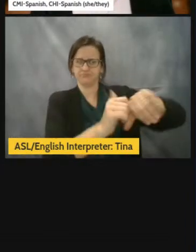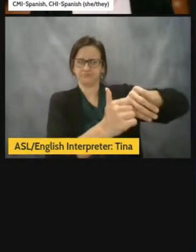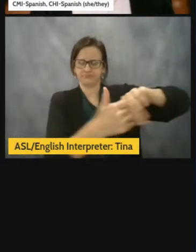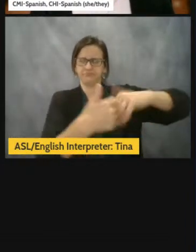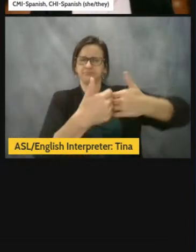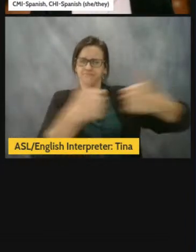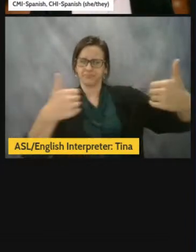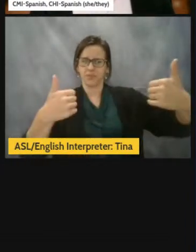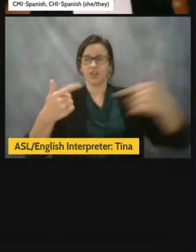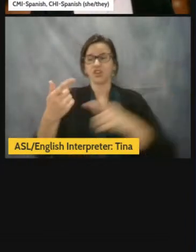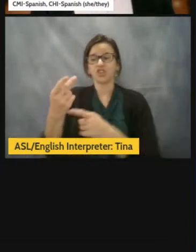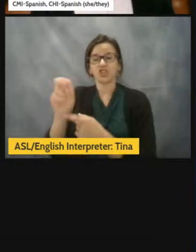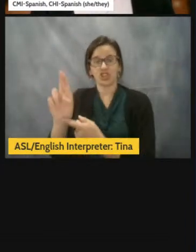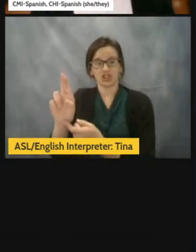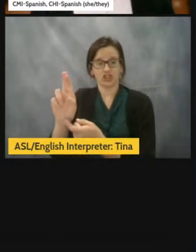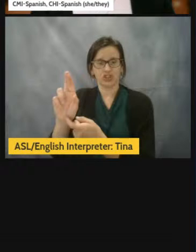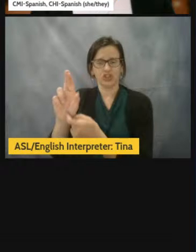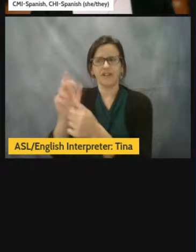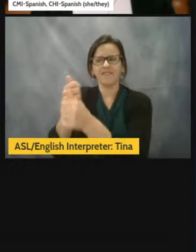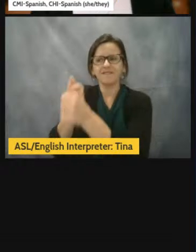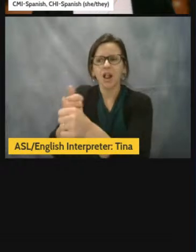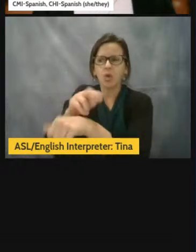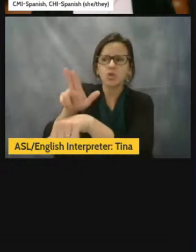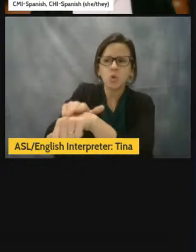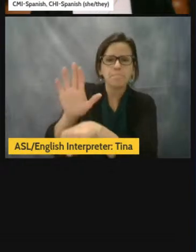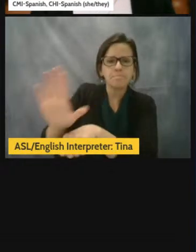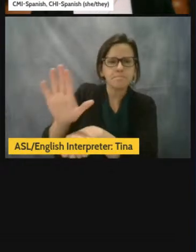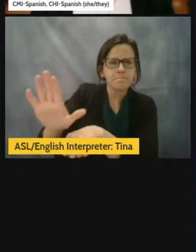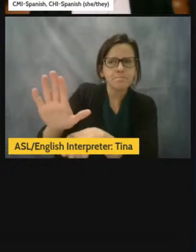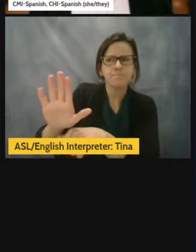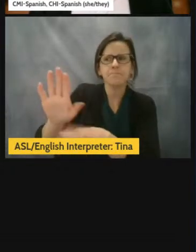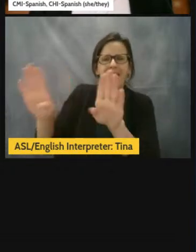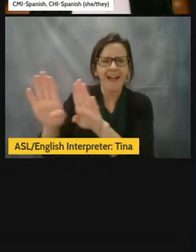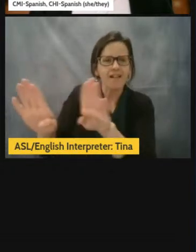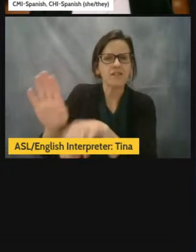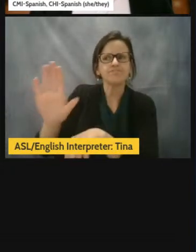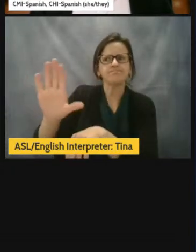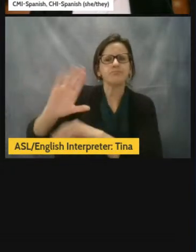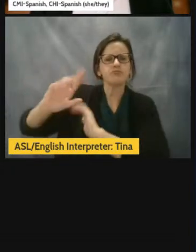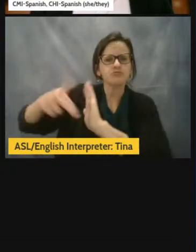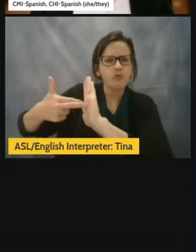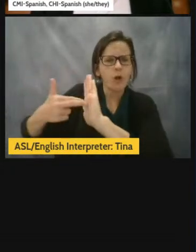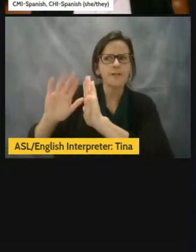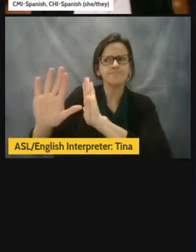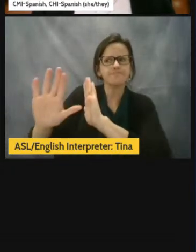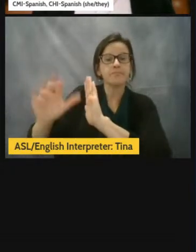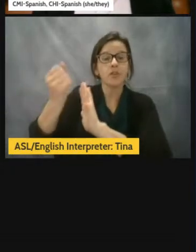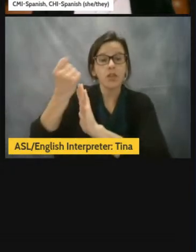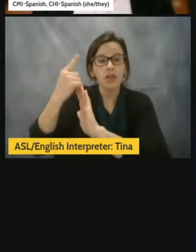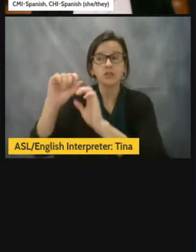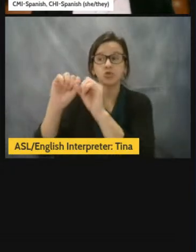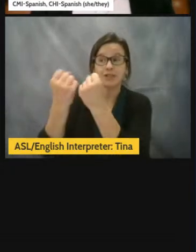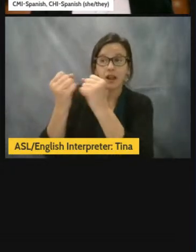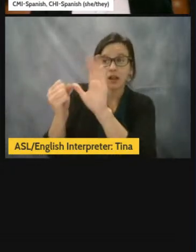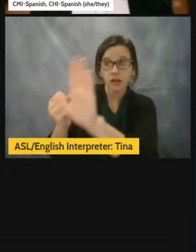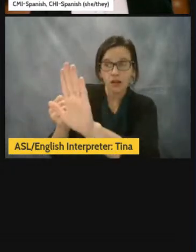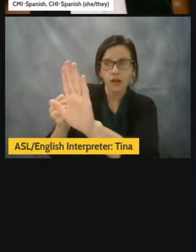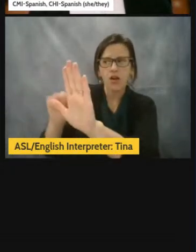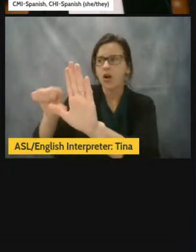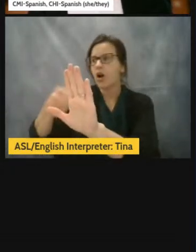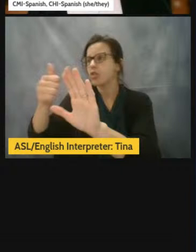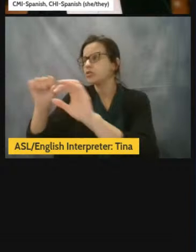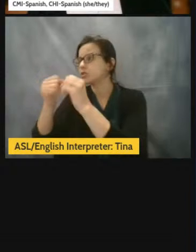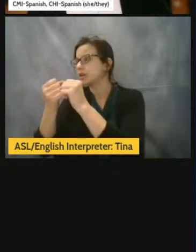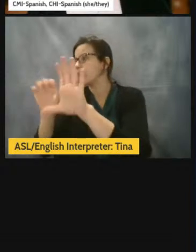and roles that vary between societies over time. So what usually happens is when sex